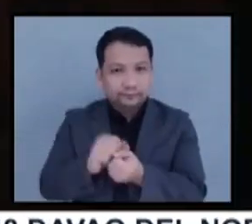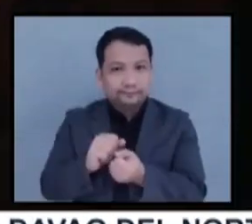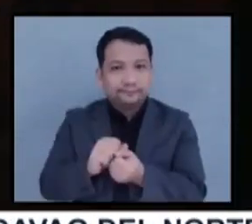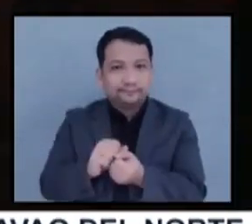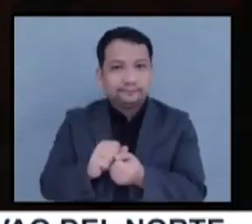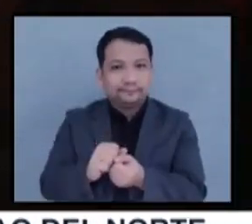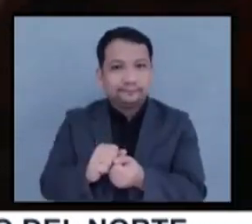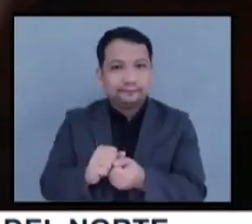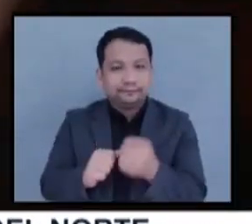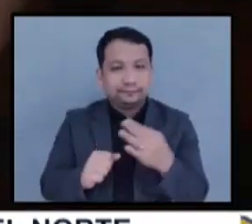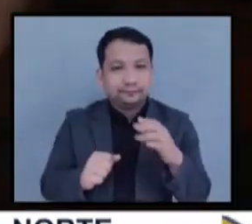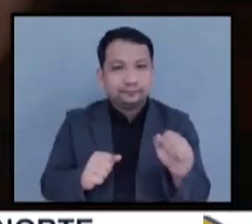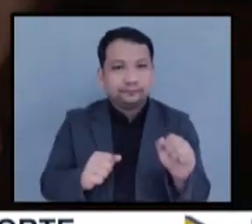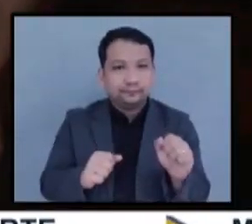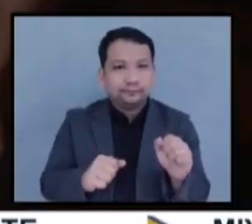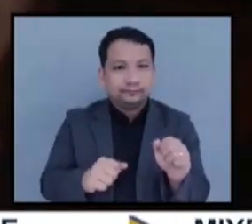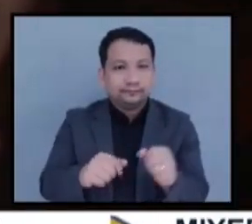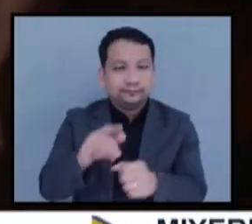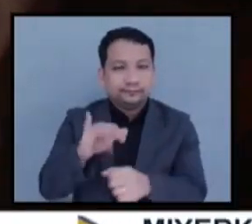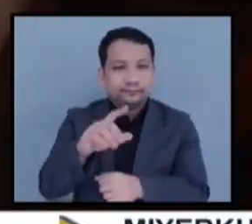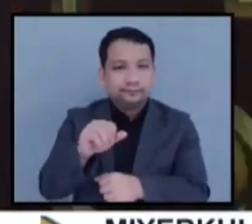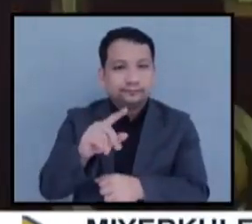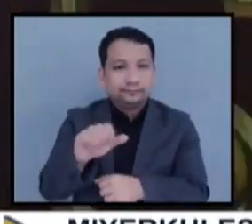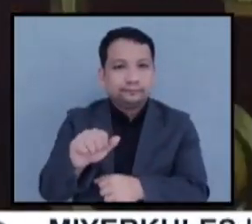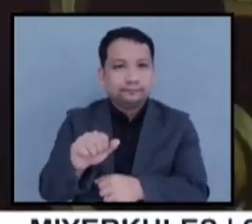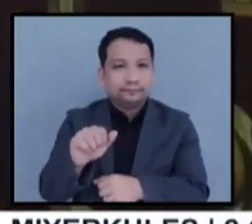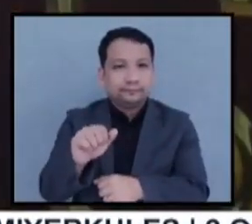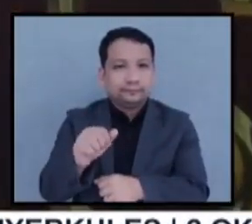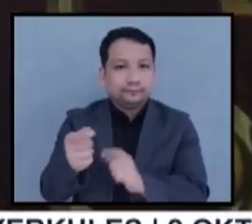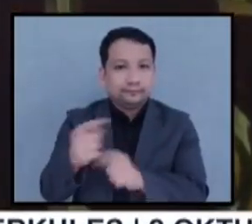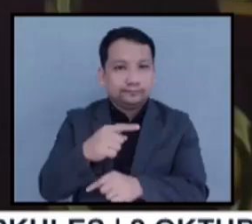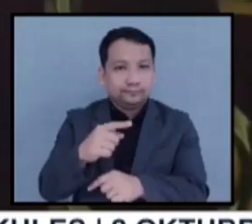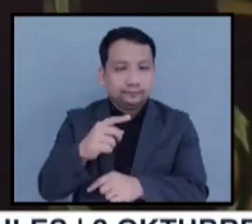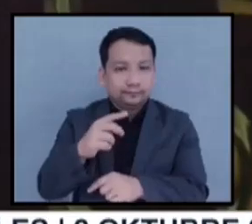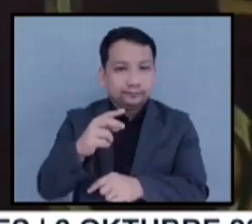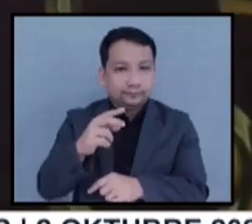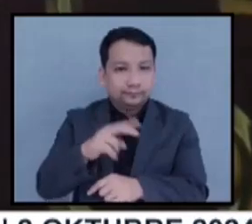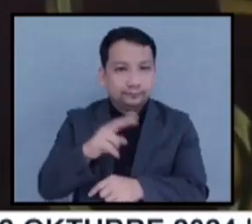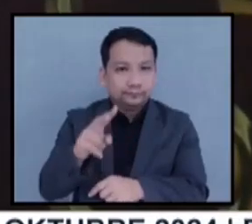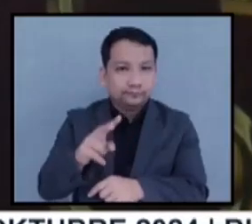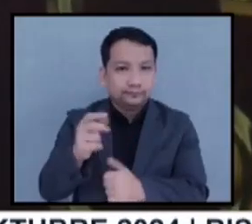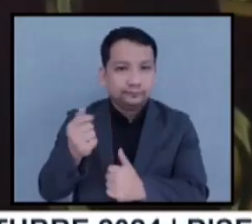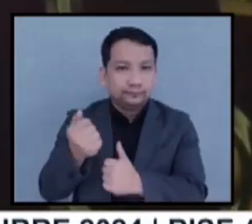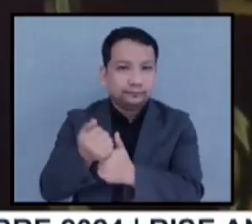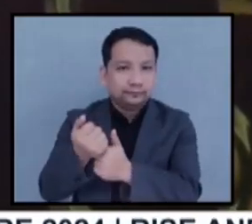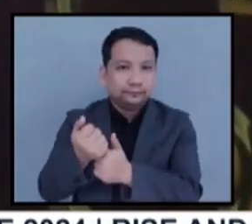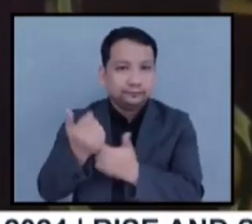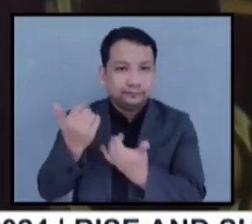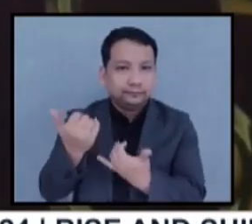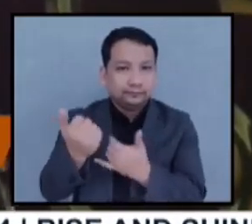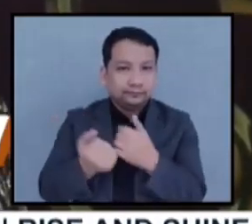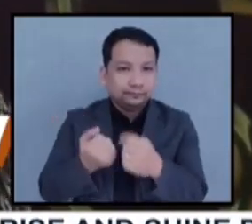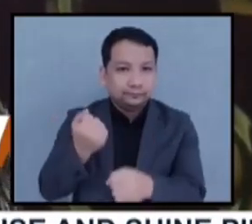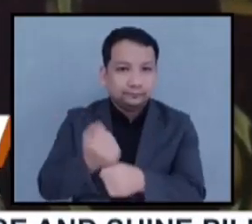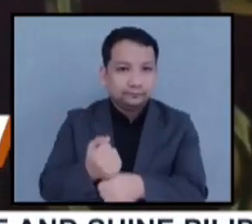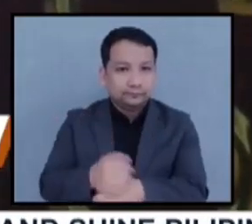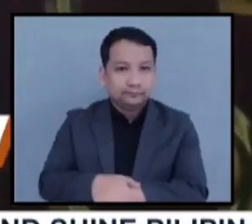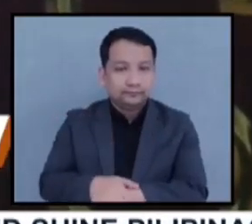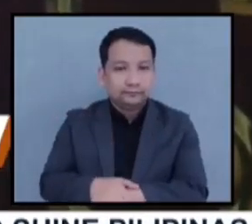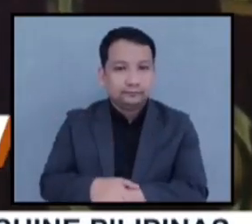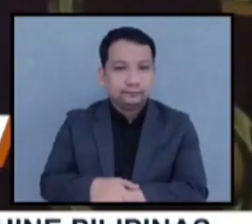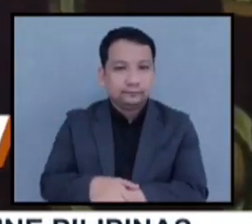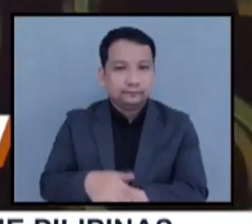of the world na si Sergio Azuaga ng Venezuela para bigyang suporta ang mga kandidato ngayong taon. You have to enjoy,